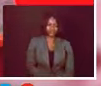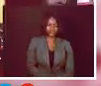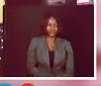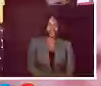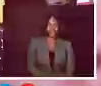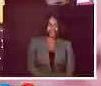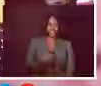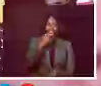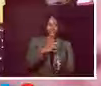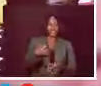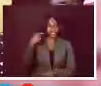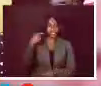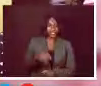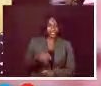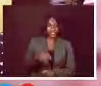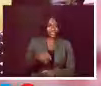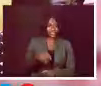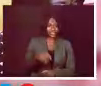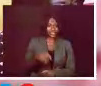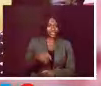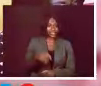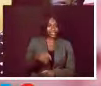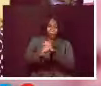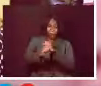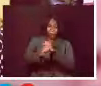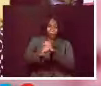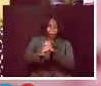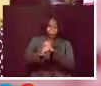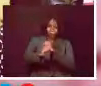have heard the long explanation